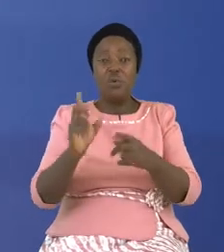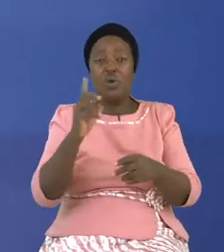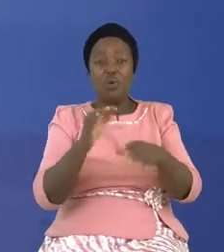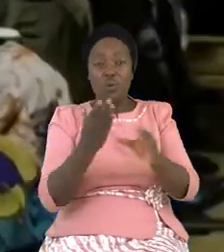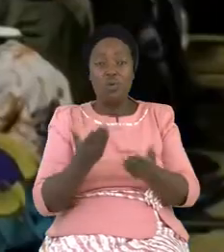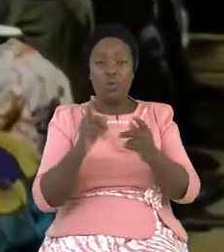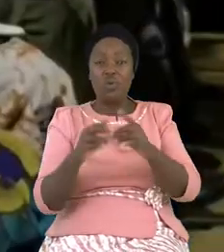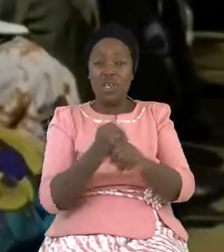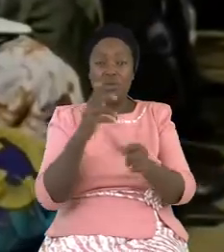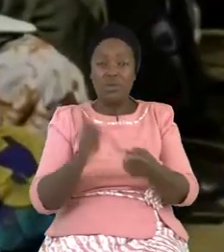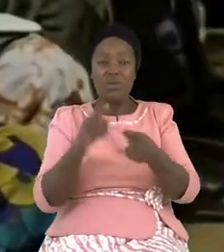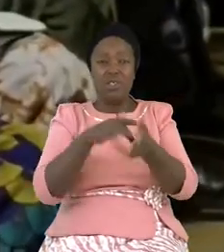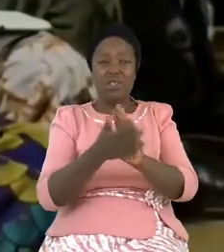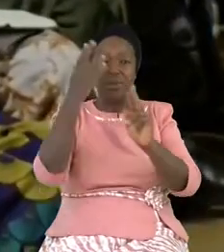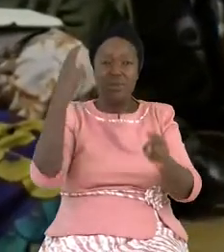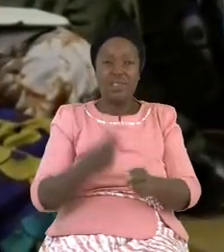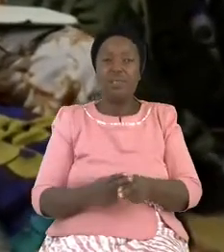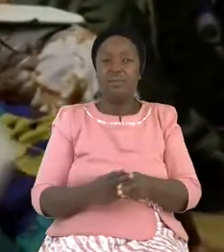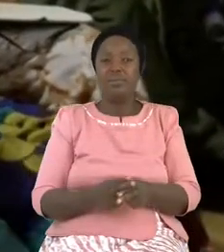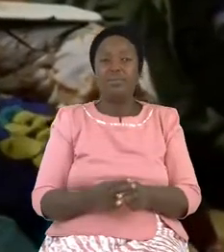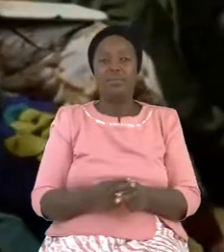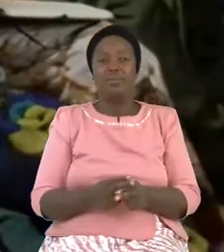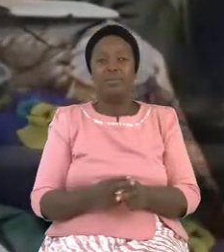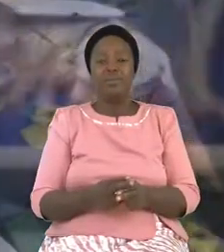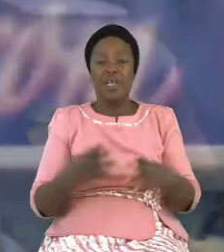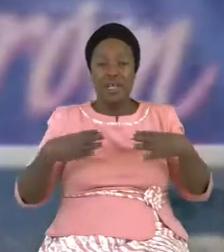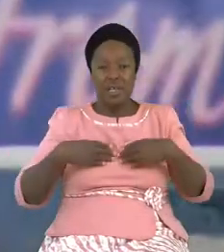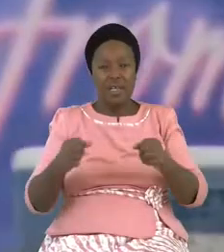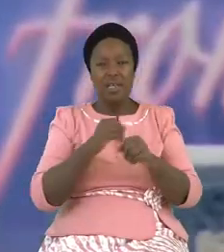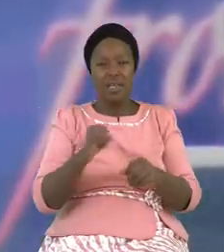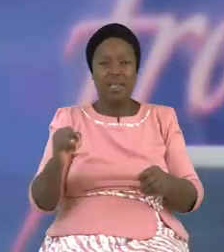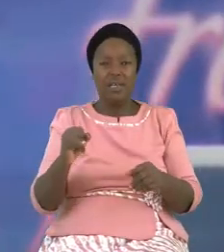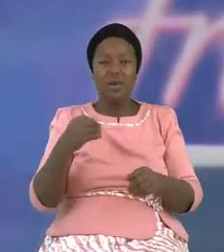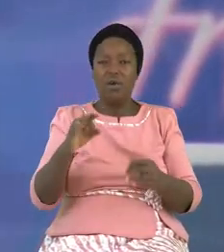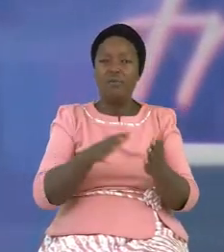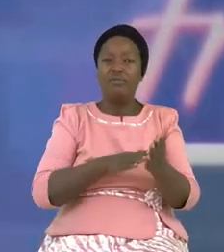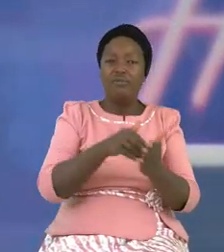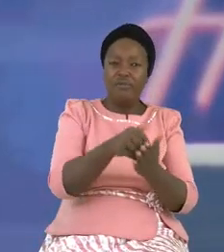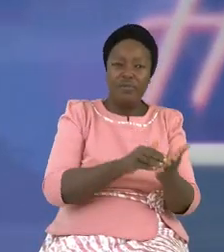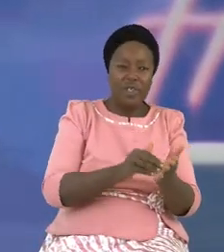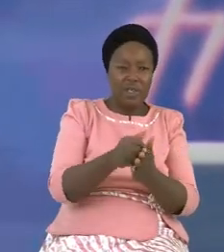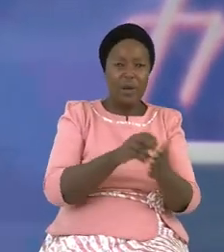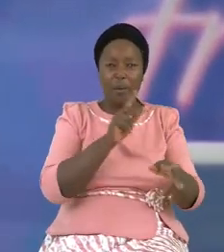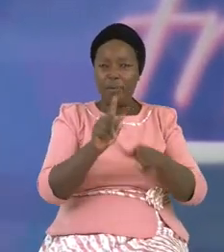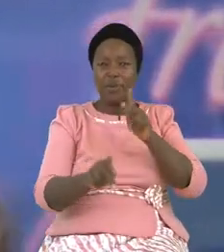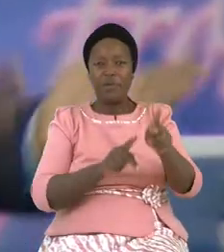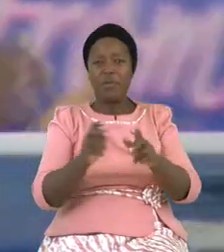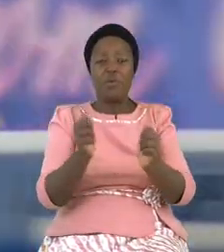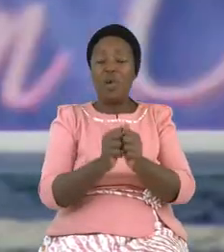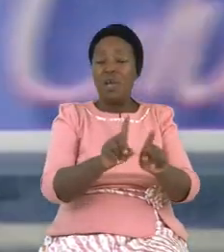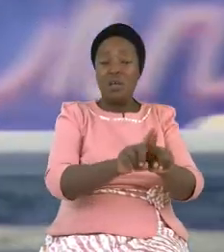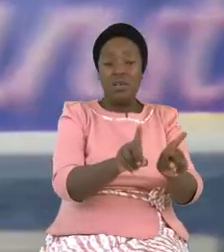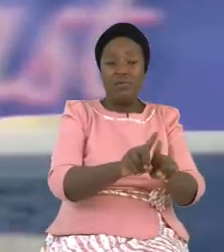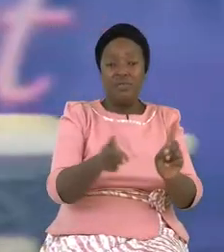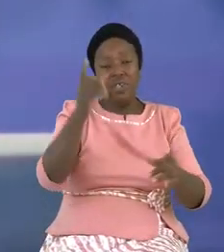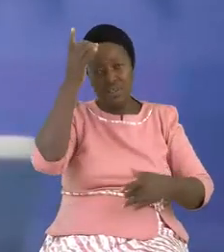in Jesus' name. Healing of feeble victims with diverse diseases. I come to